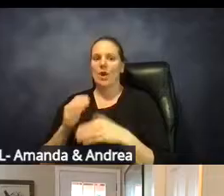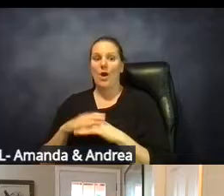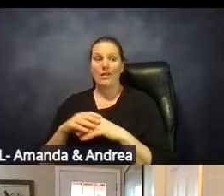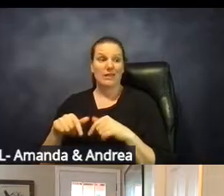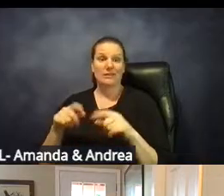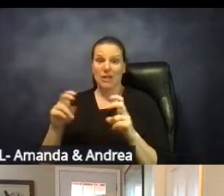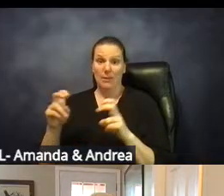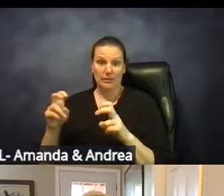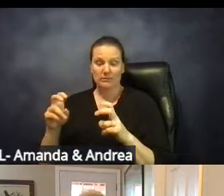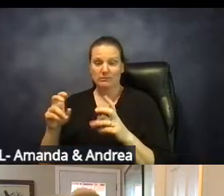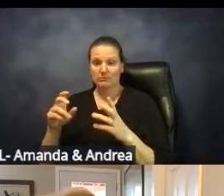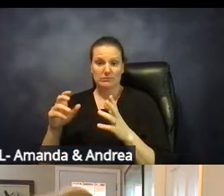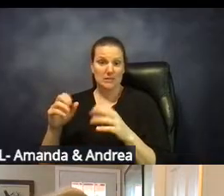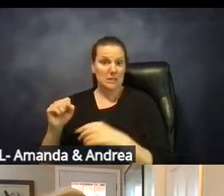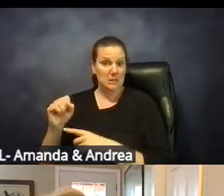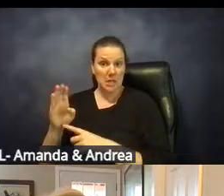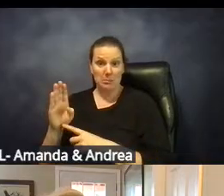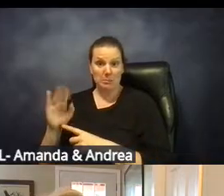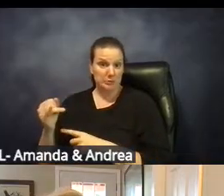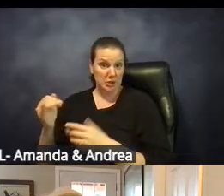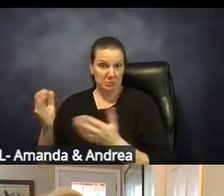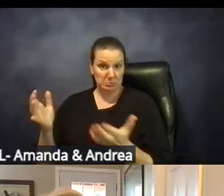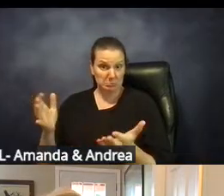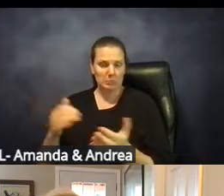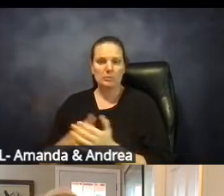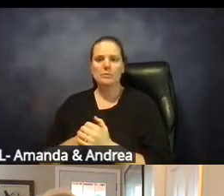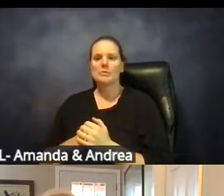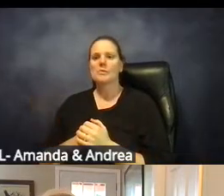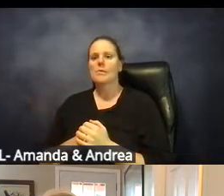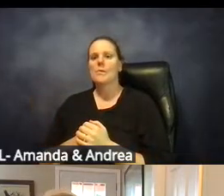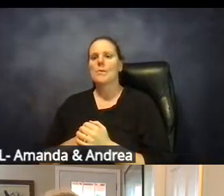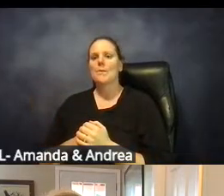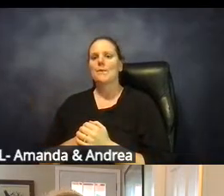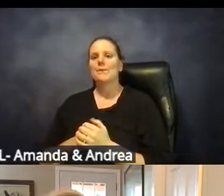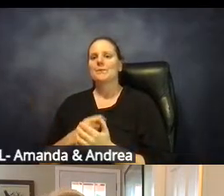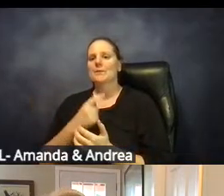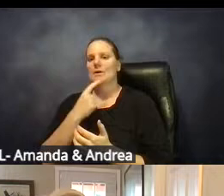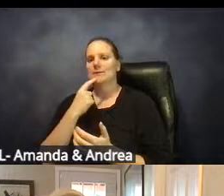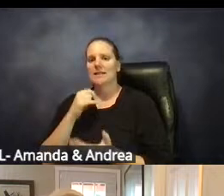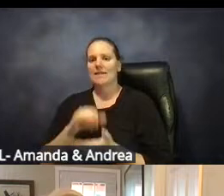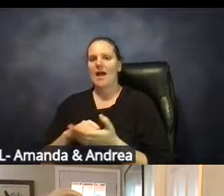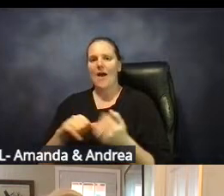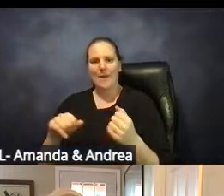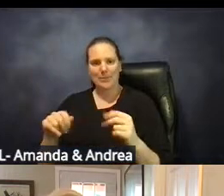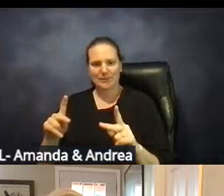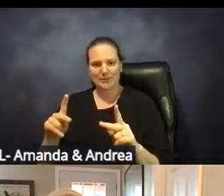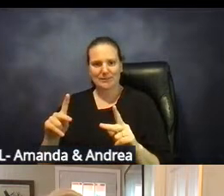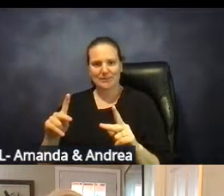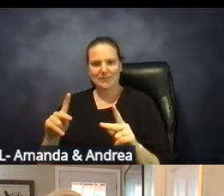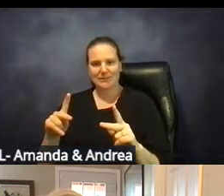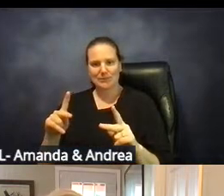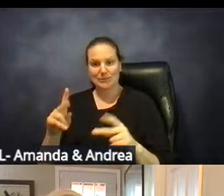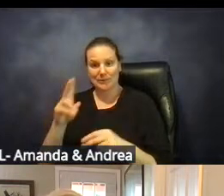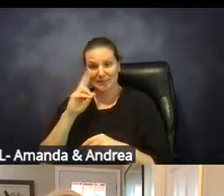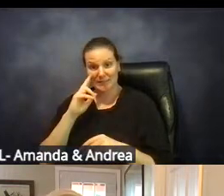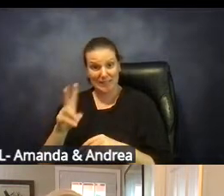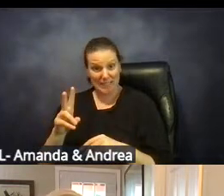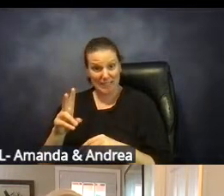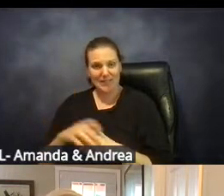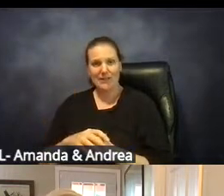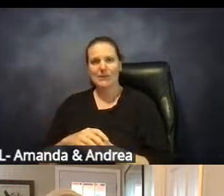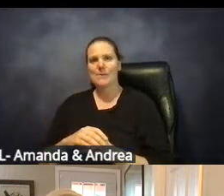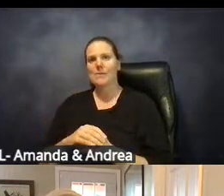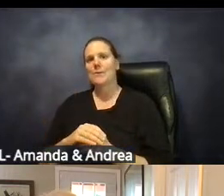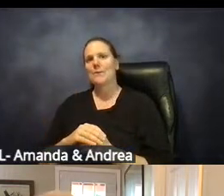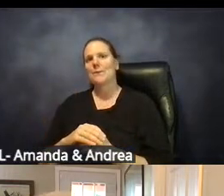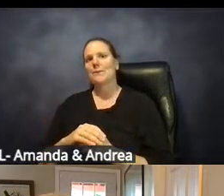topic, subject matter. And so I would say that the opportunity to kind of see, you're going to see how